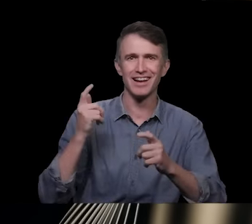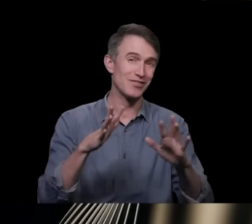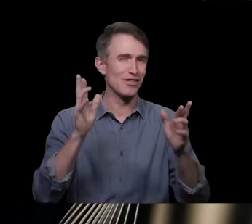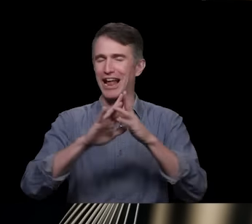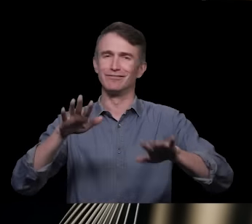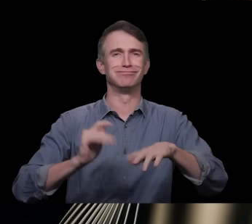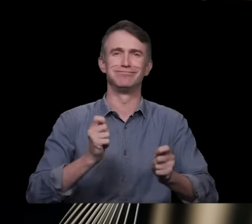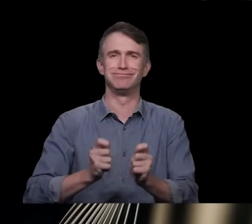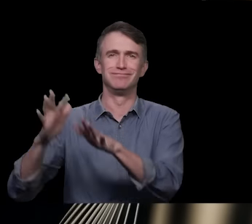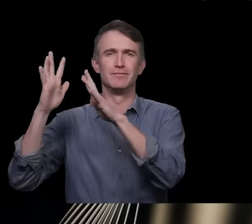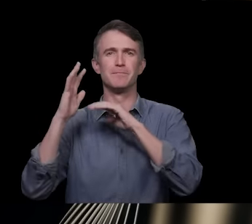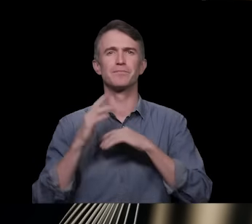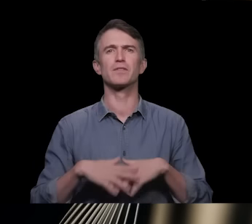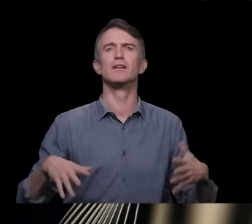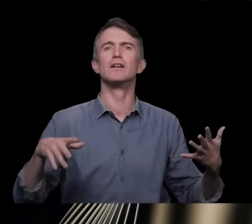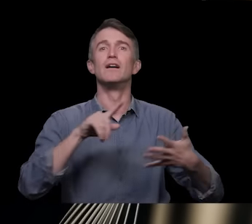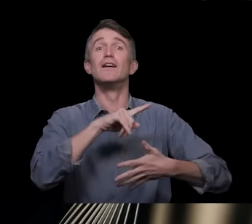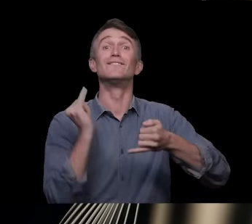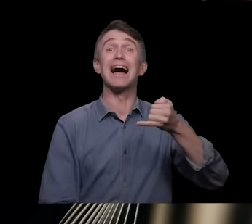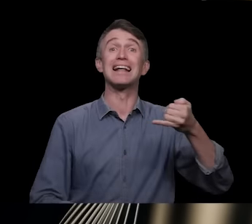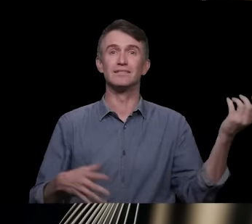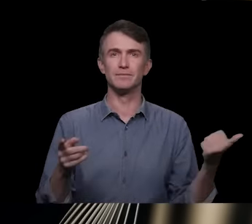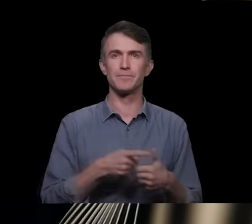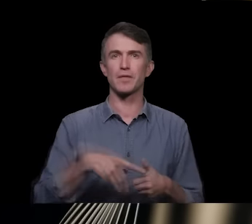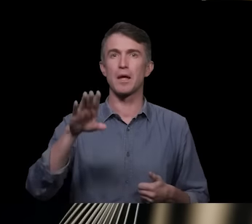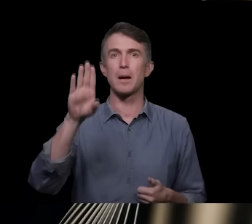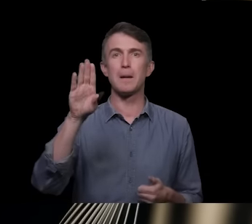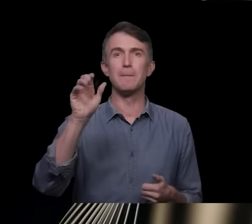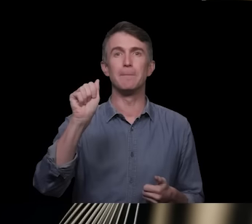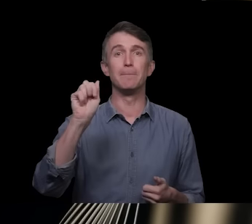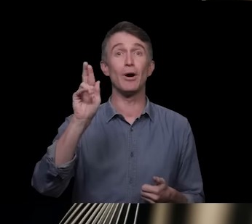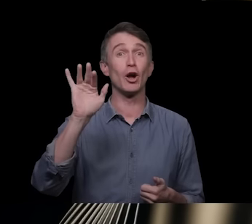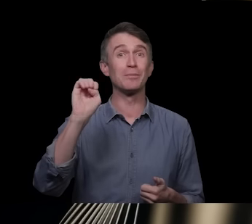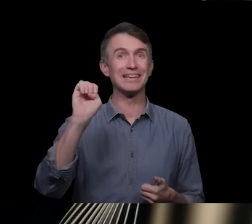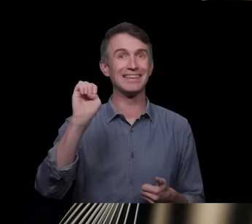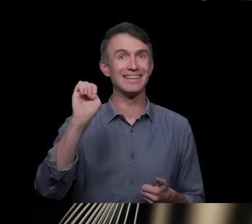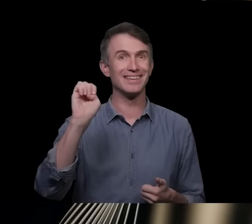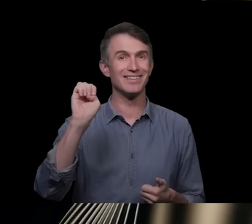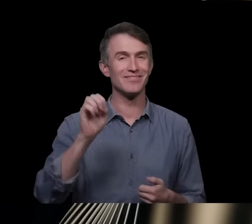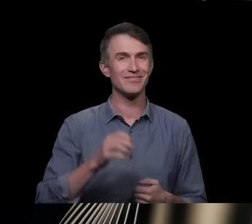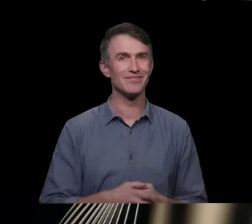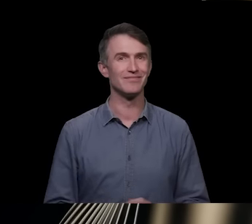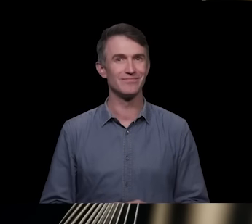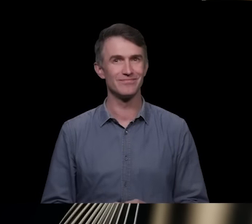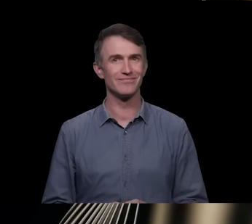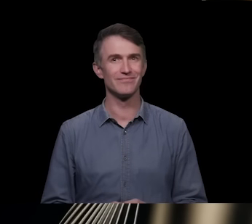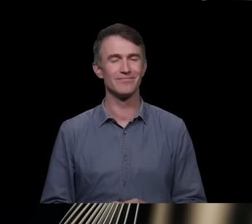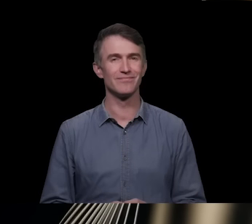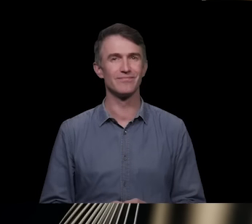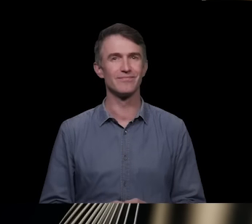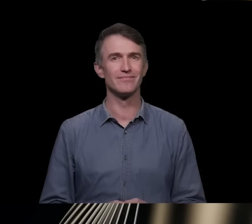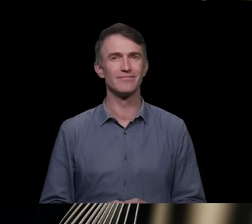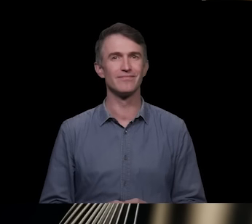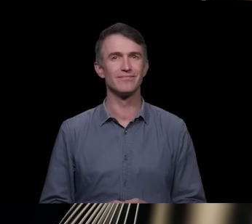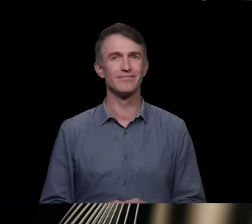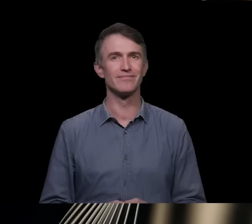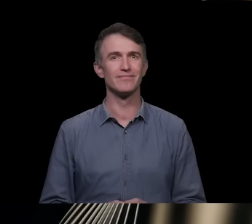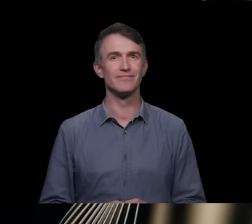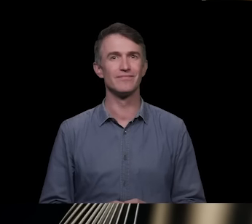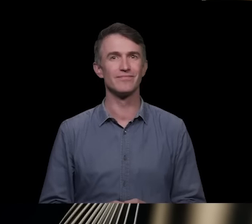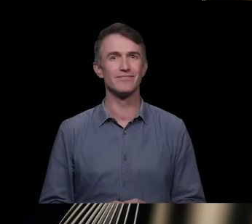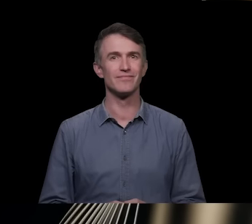Drum roll, please. Alie drums at her knees. The finalists in film are Barbie. Produced by Warner Brothers. AD by Deluxe. AD written by Stoney Imschwiller.